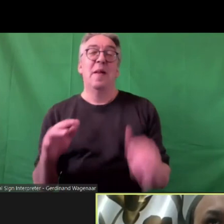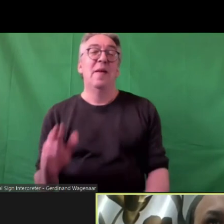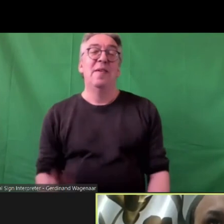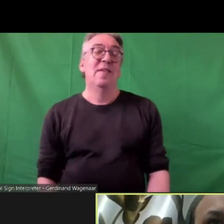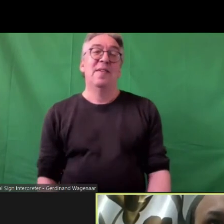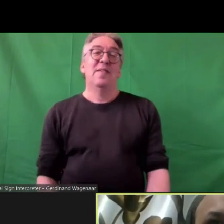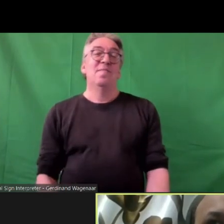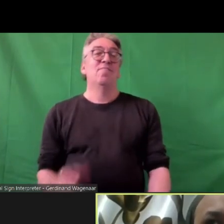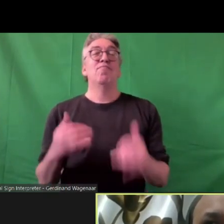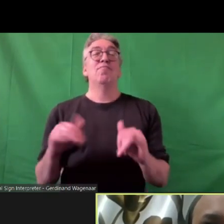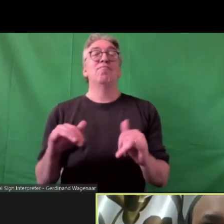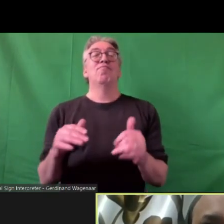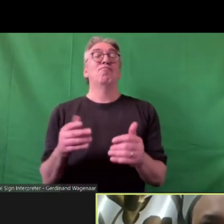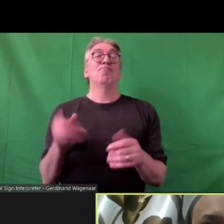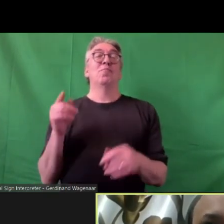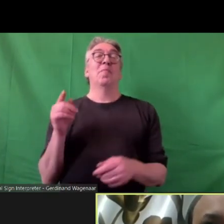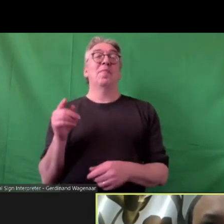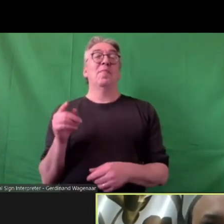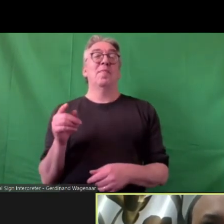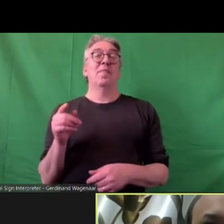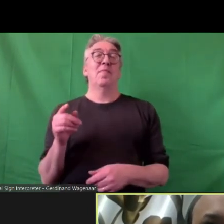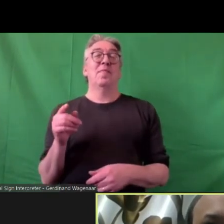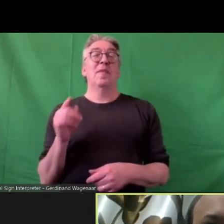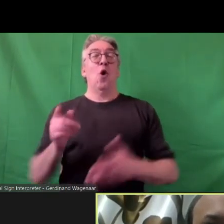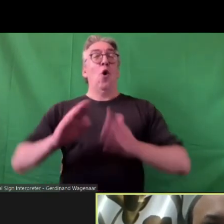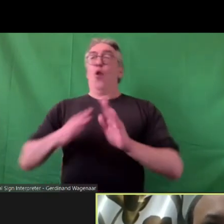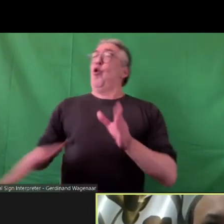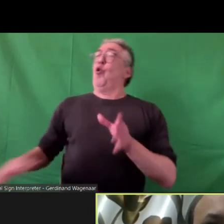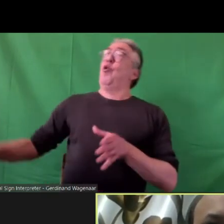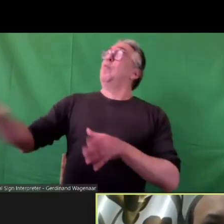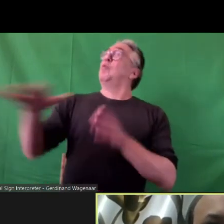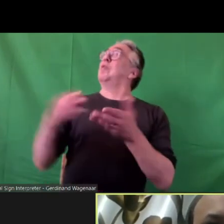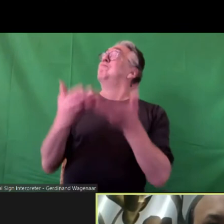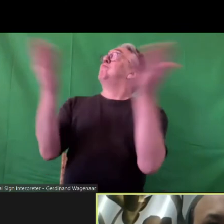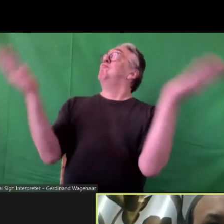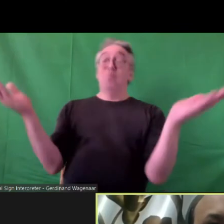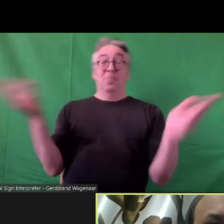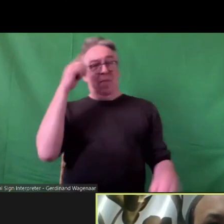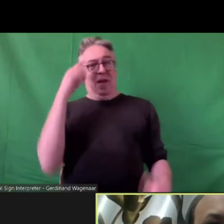is not a very important agenda of the community, society, and also